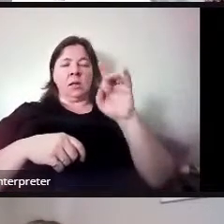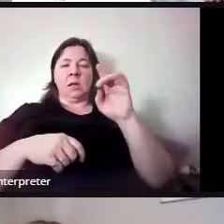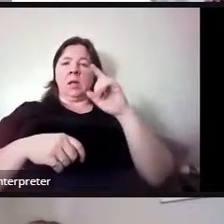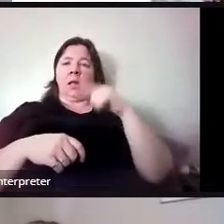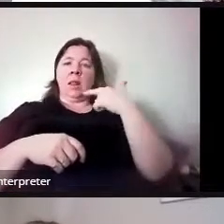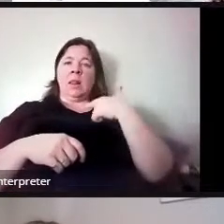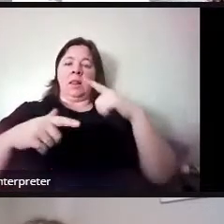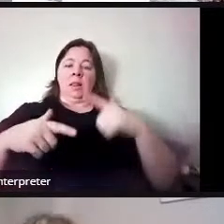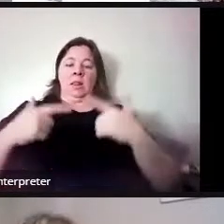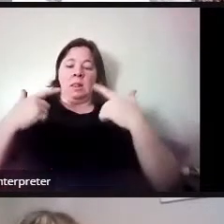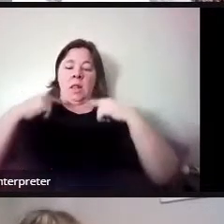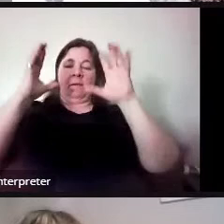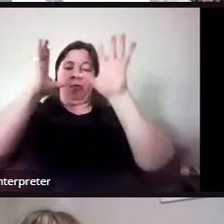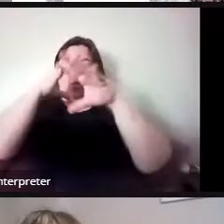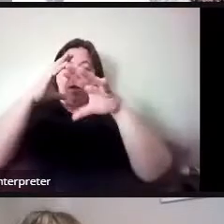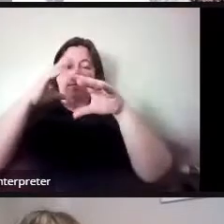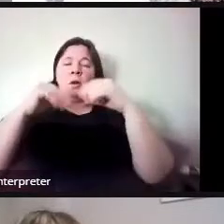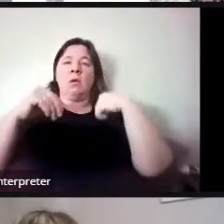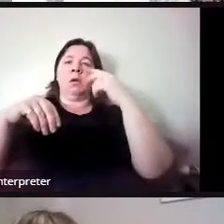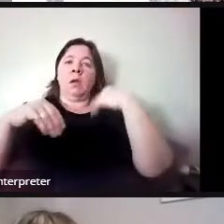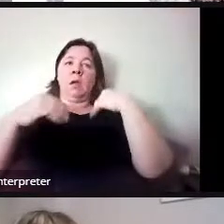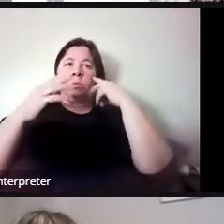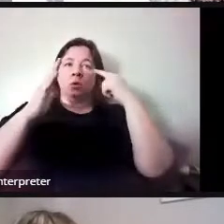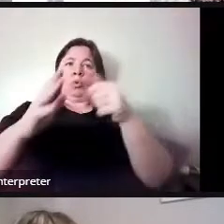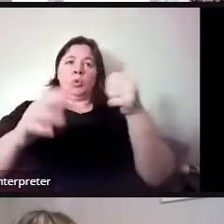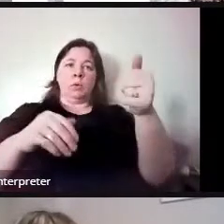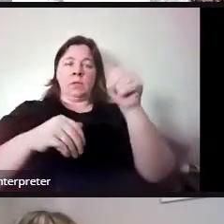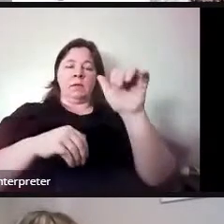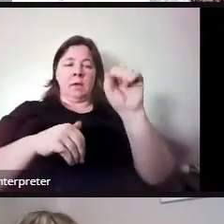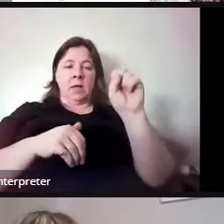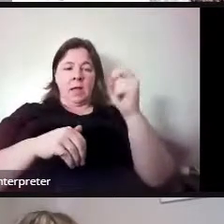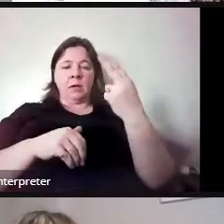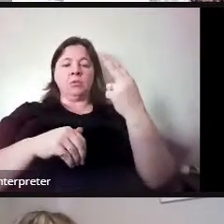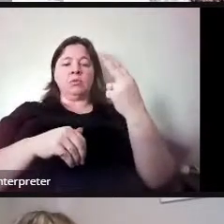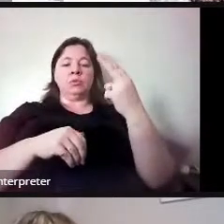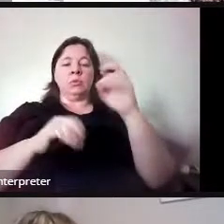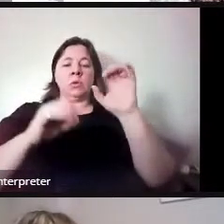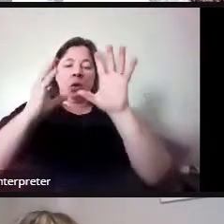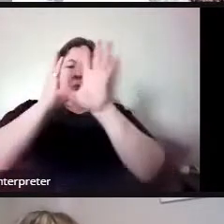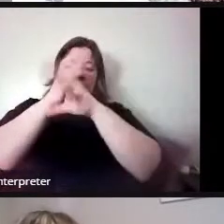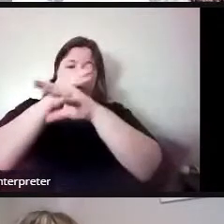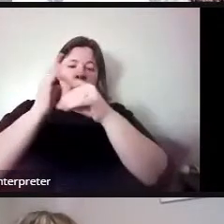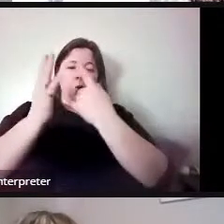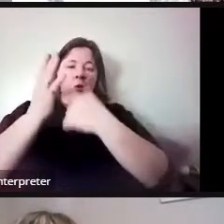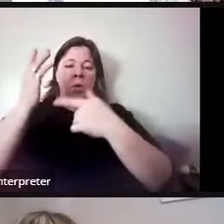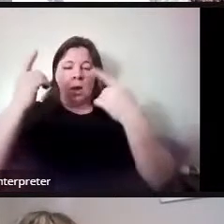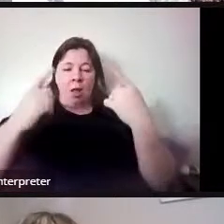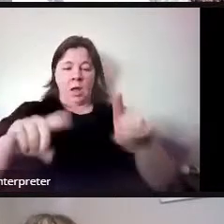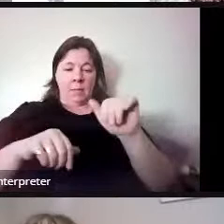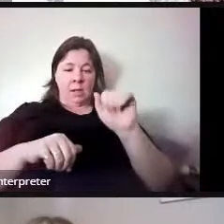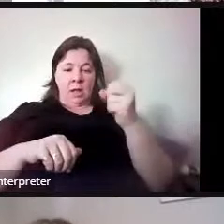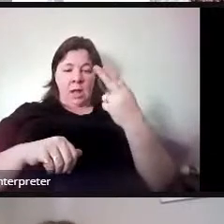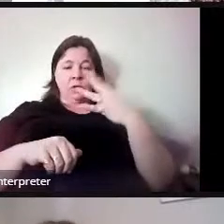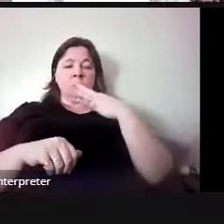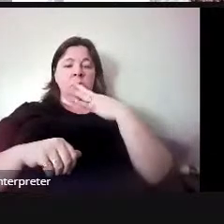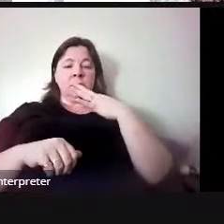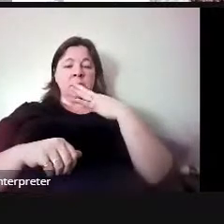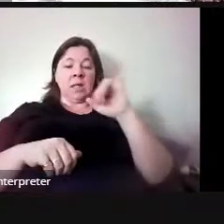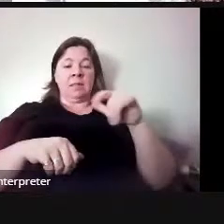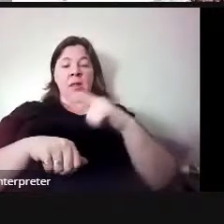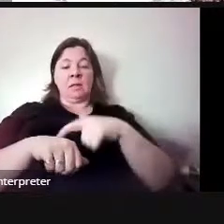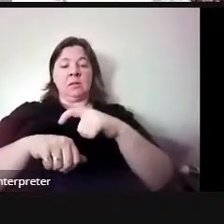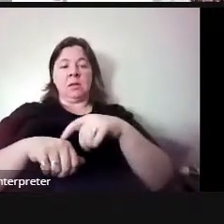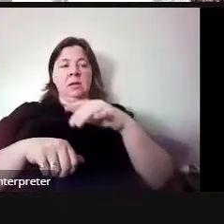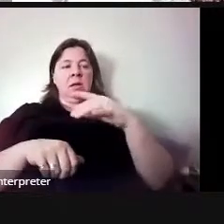time we heard Ash in that webinar. So basically, what Ash was actually speaking, that was like